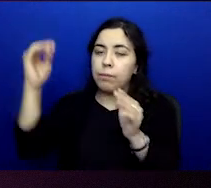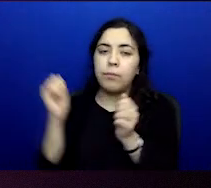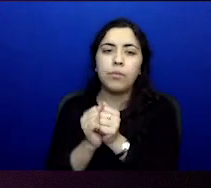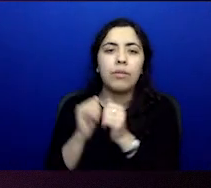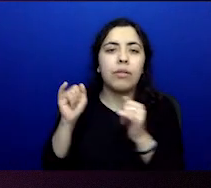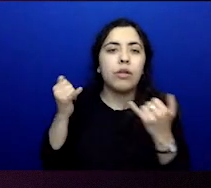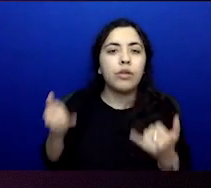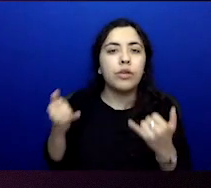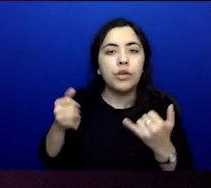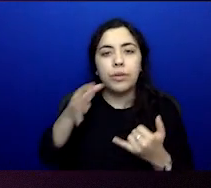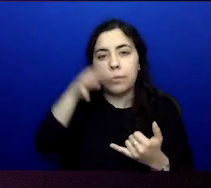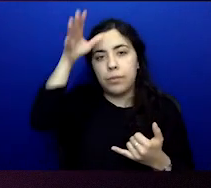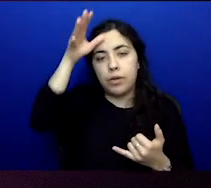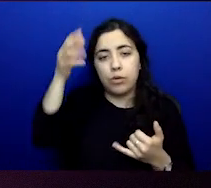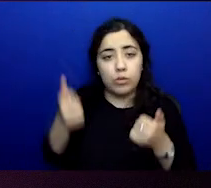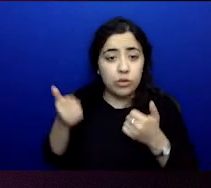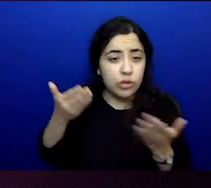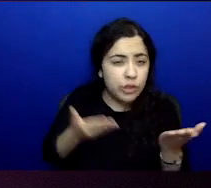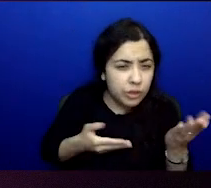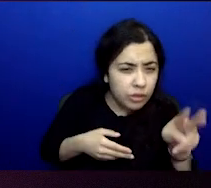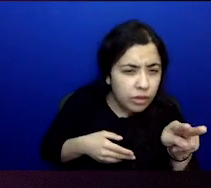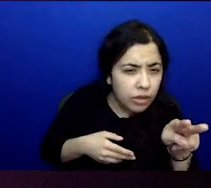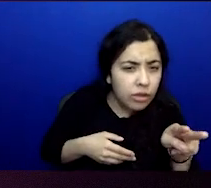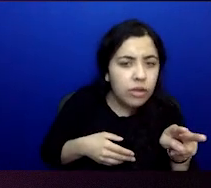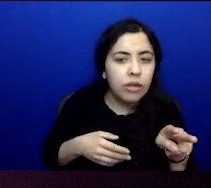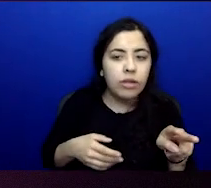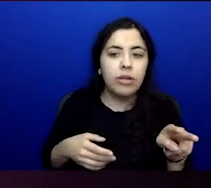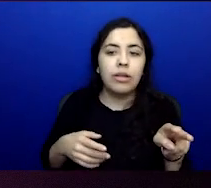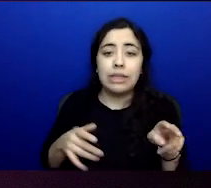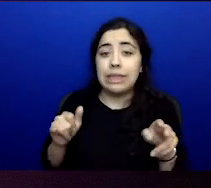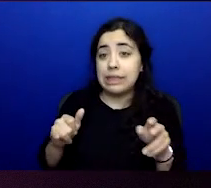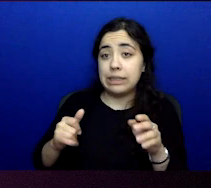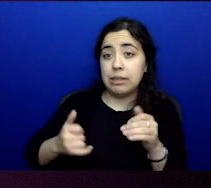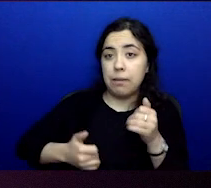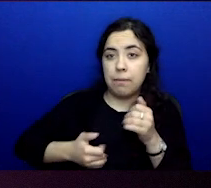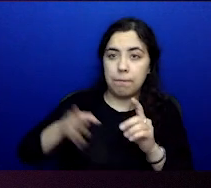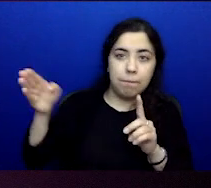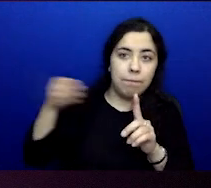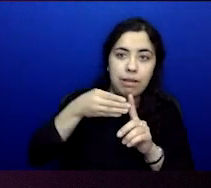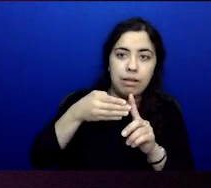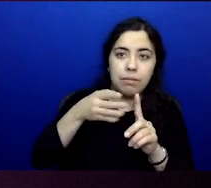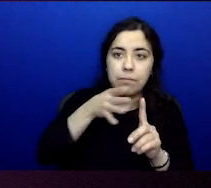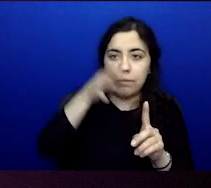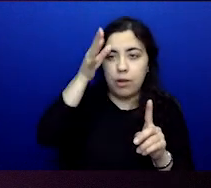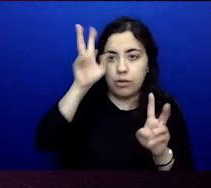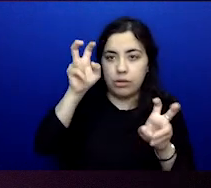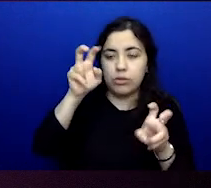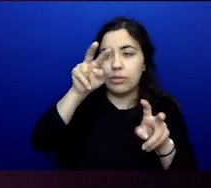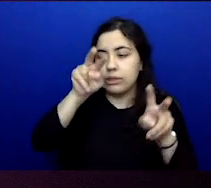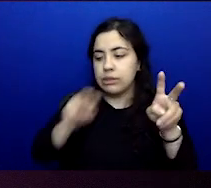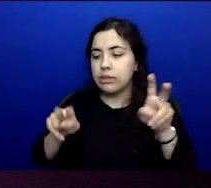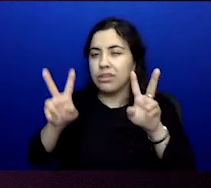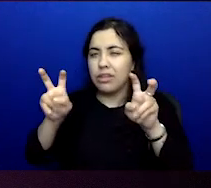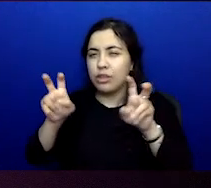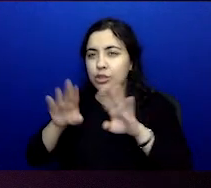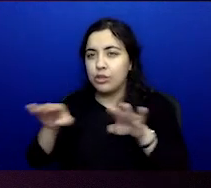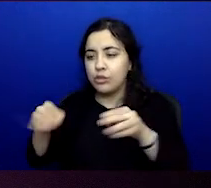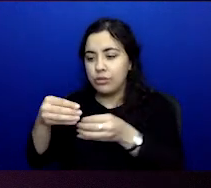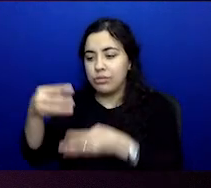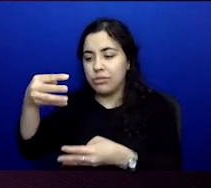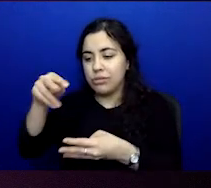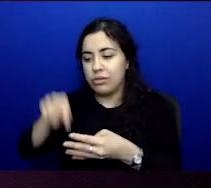the current parent, which is, in this case, our starting point is always the main parent. And we'll look into the children field to see if the children